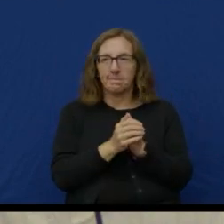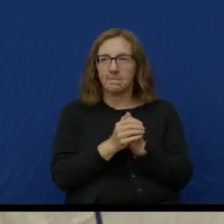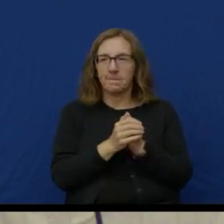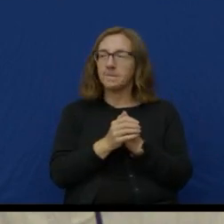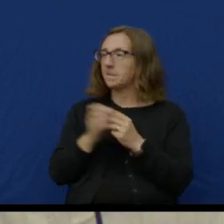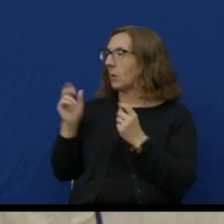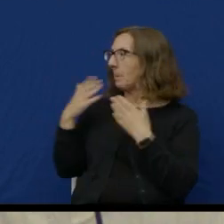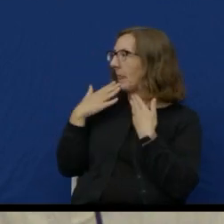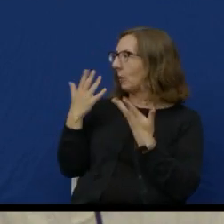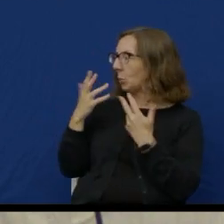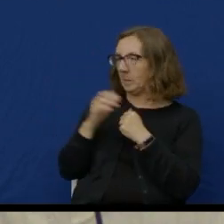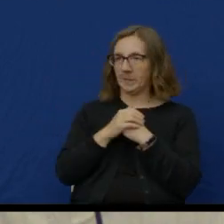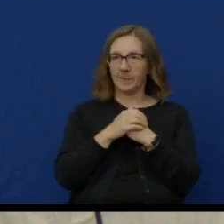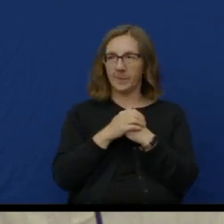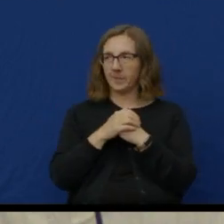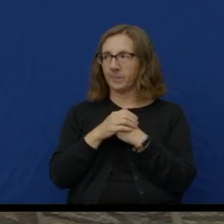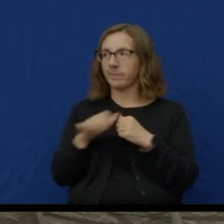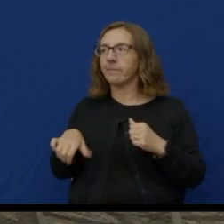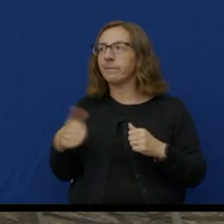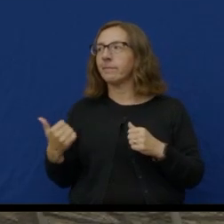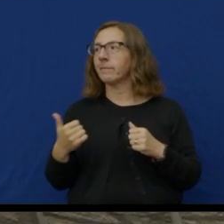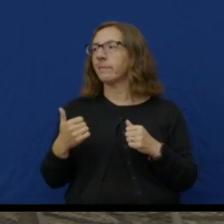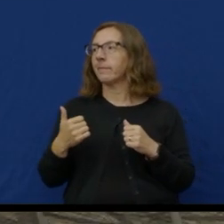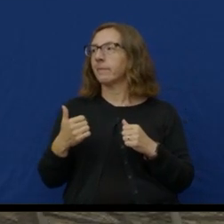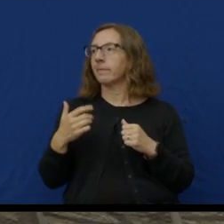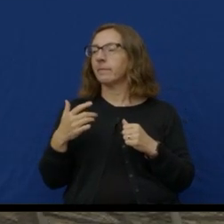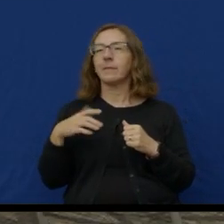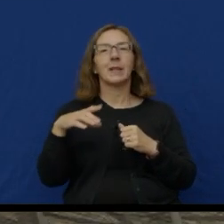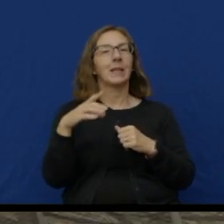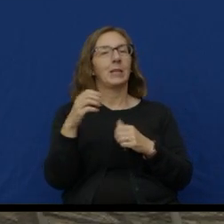Thank you. So, Brian, before you leave,